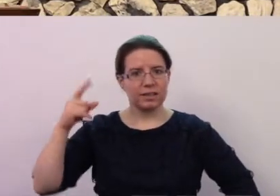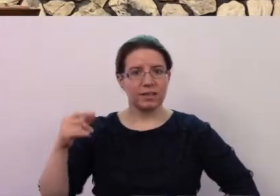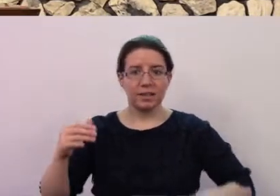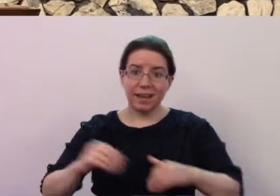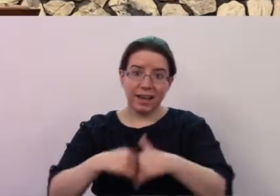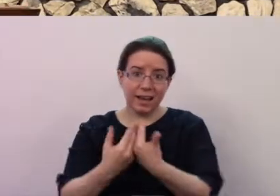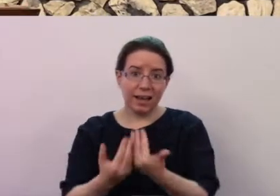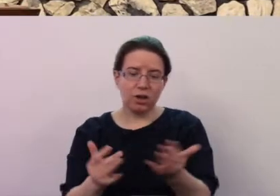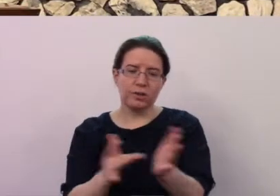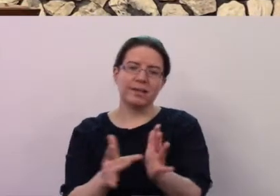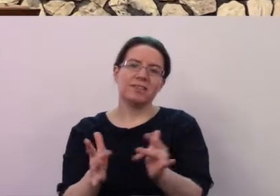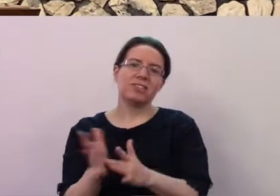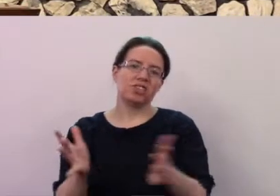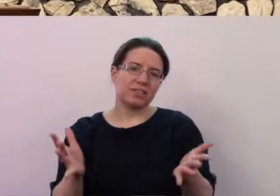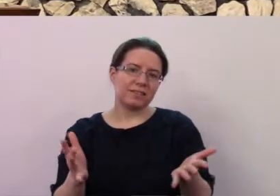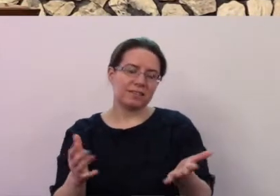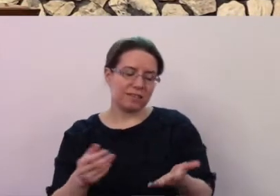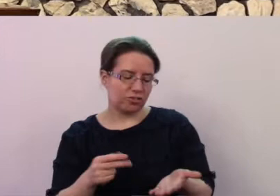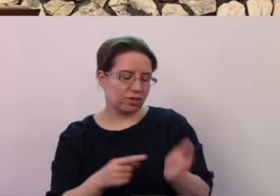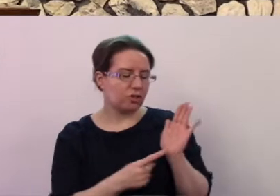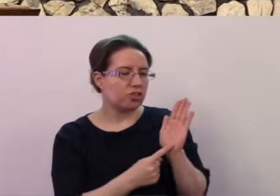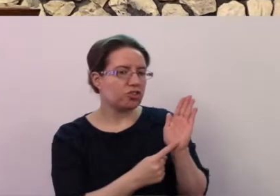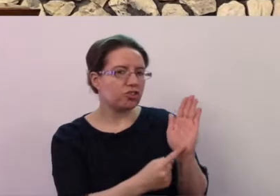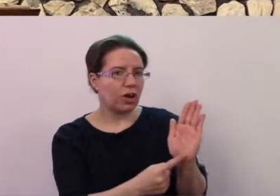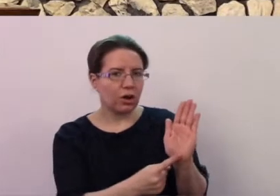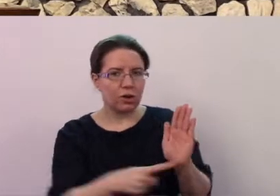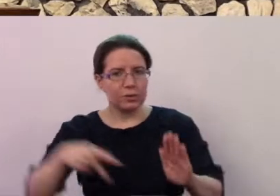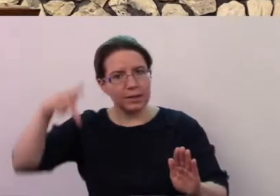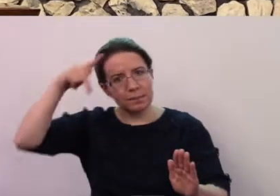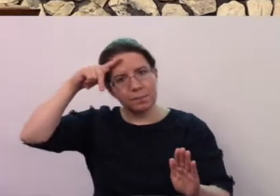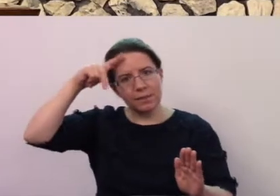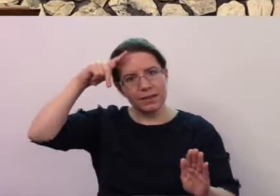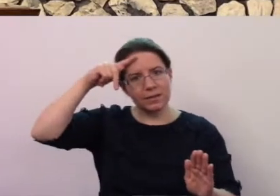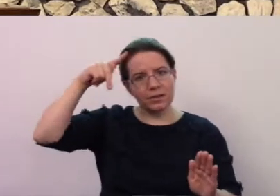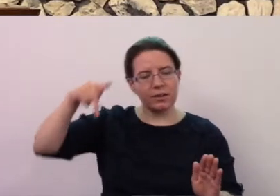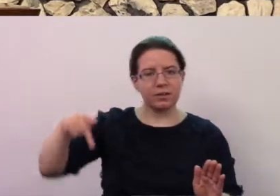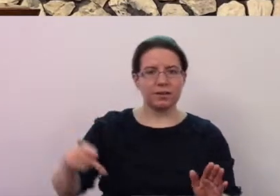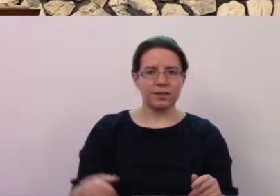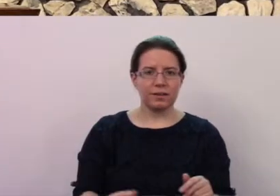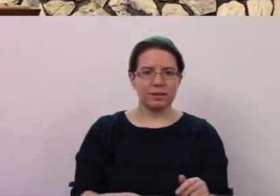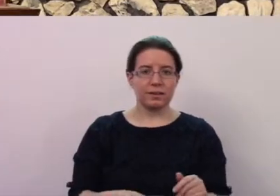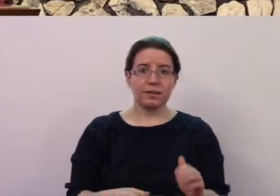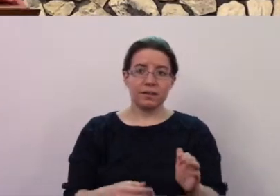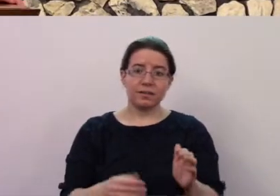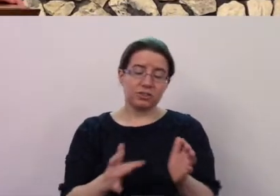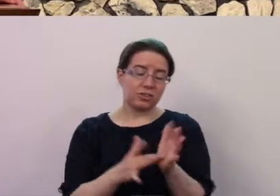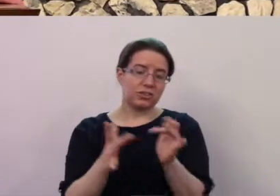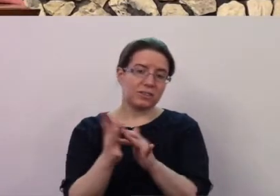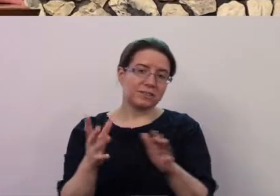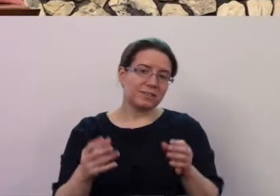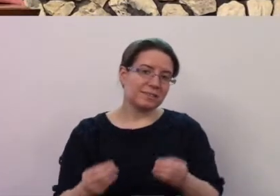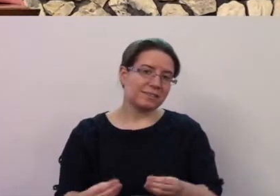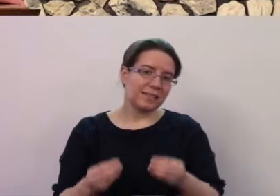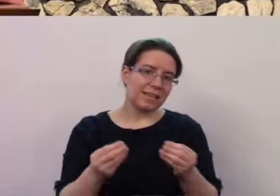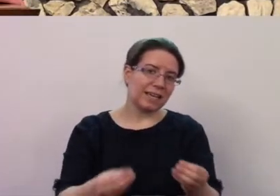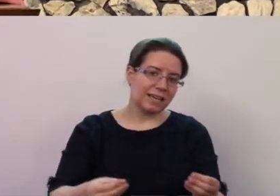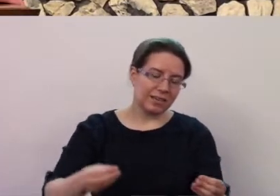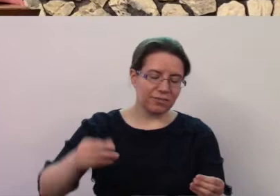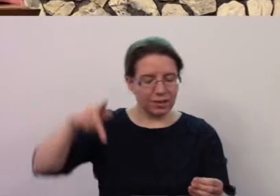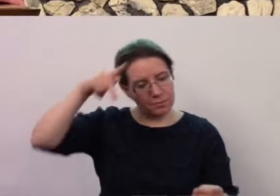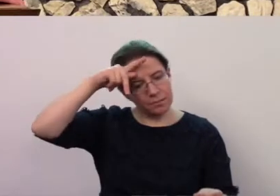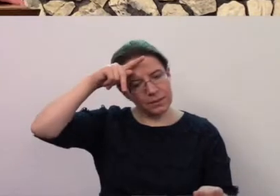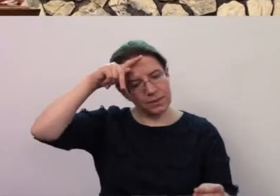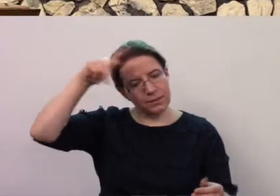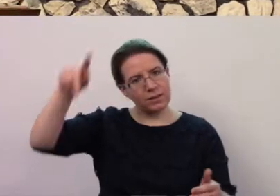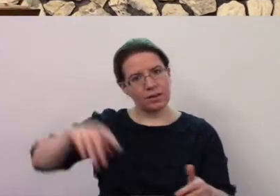and gave him revelation. Jesus gave Peter the keys to open up salvation to the Jews in the second chapter of the book of